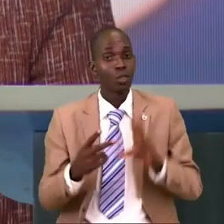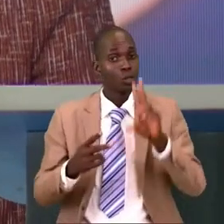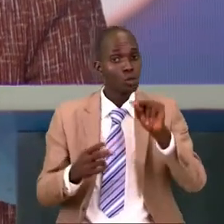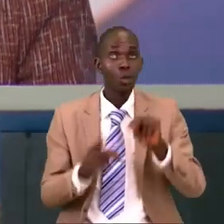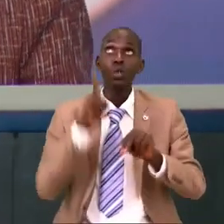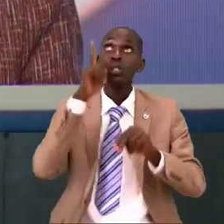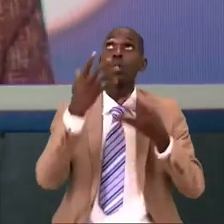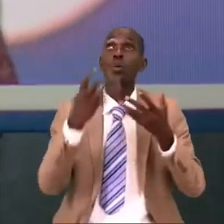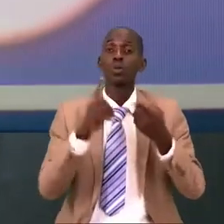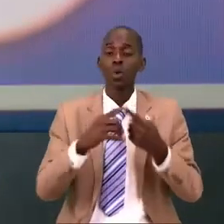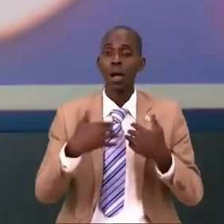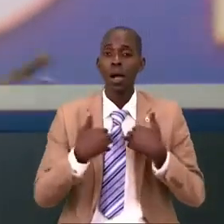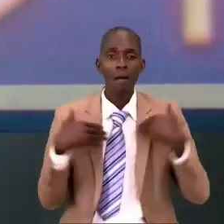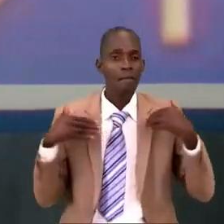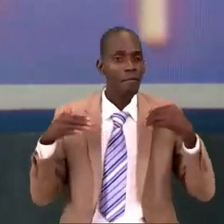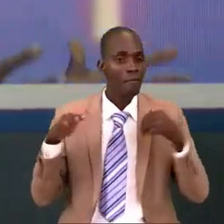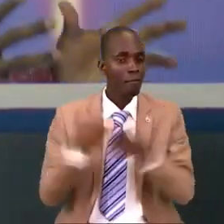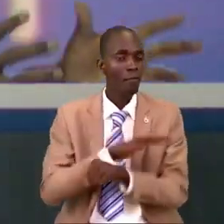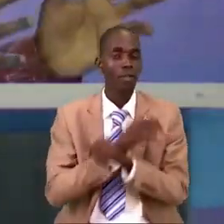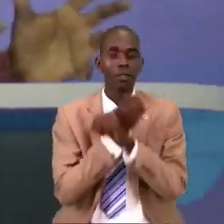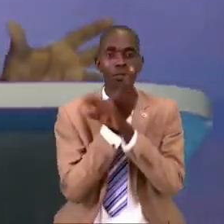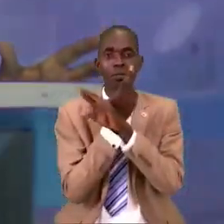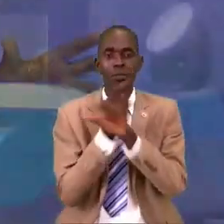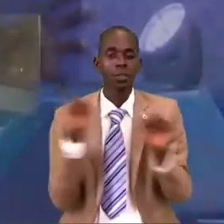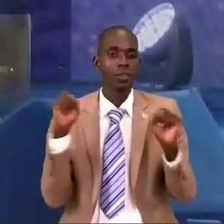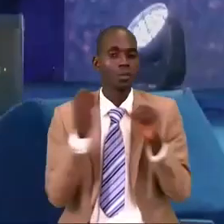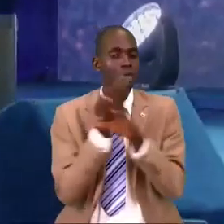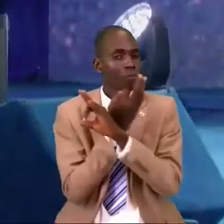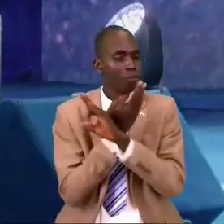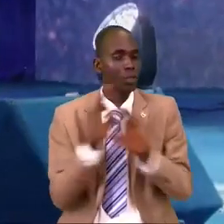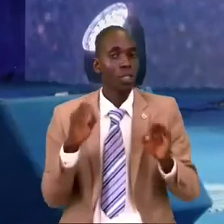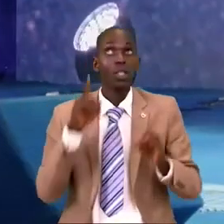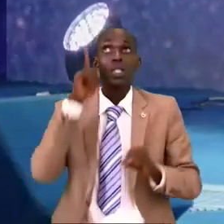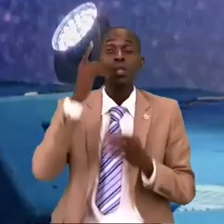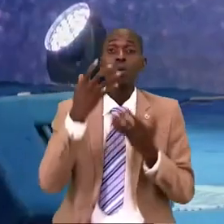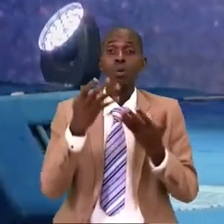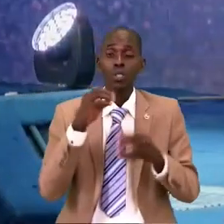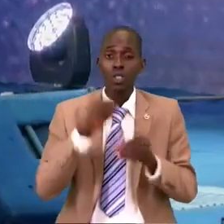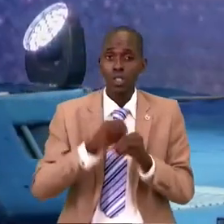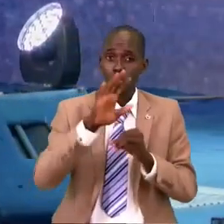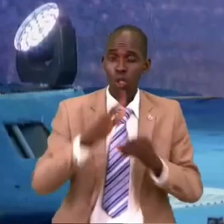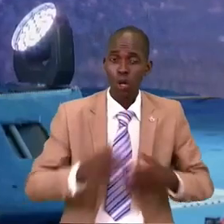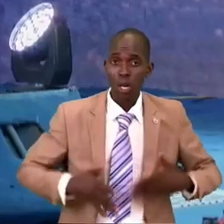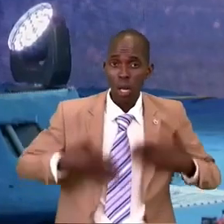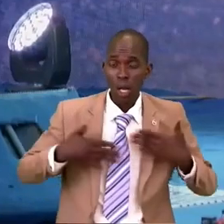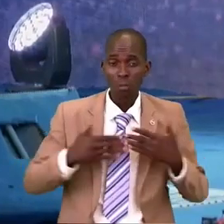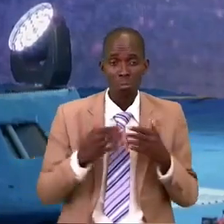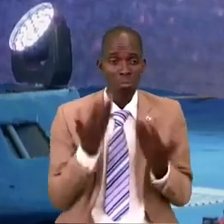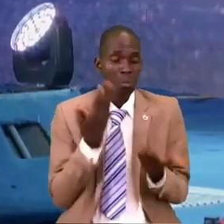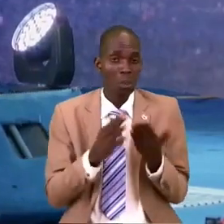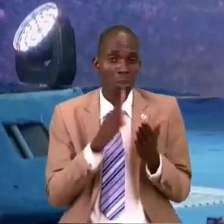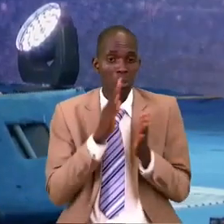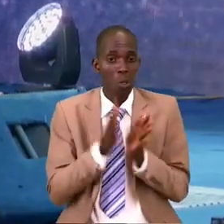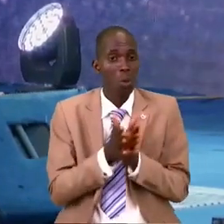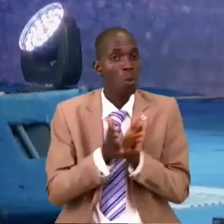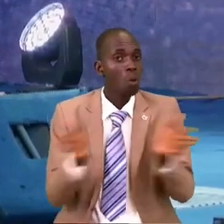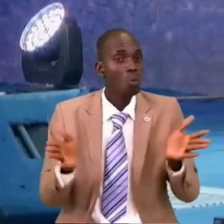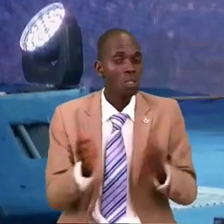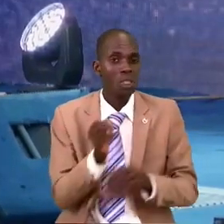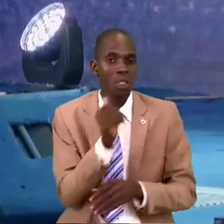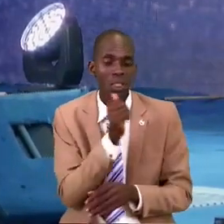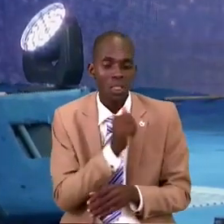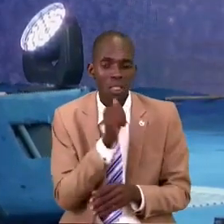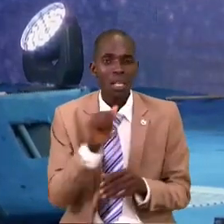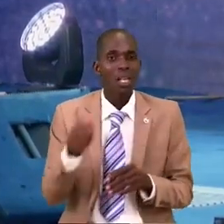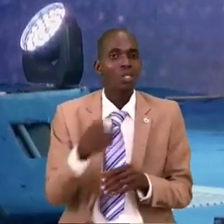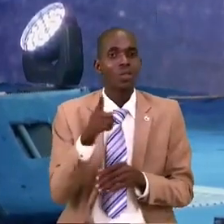public, anywhere you are, the things you were addicted to before. He comes as your deliverer. He